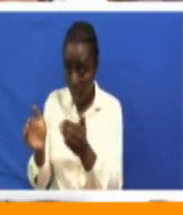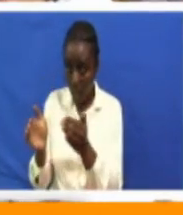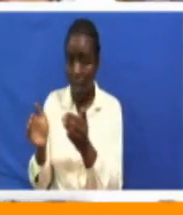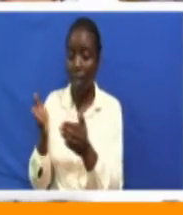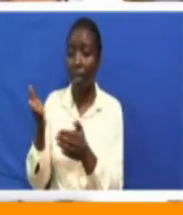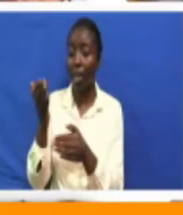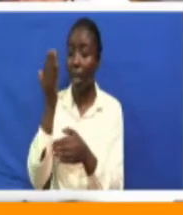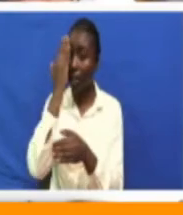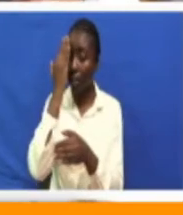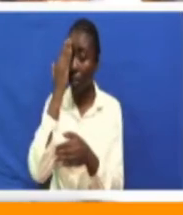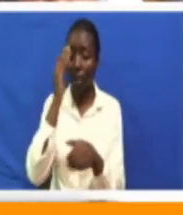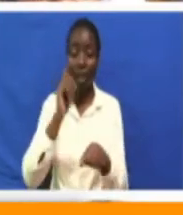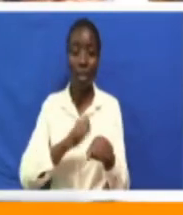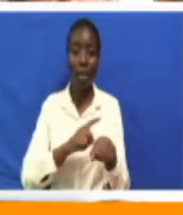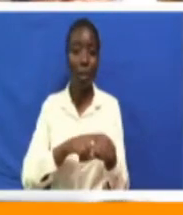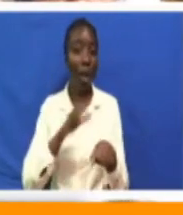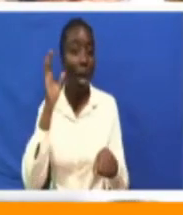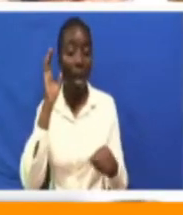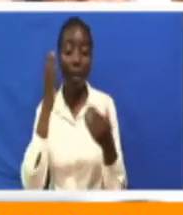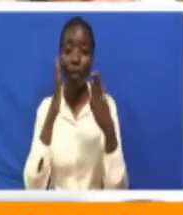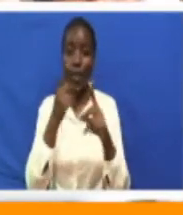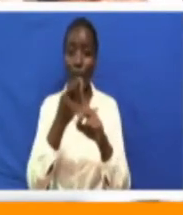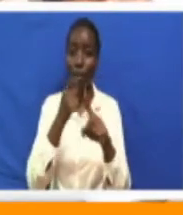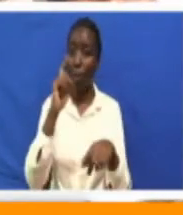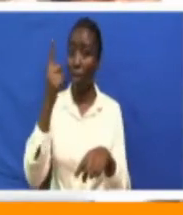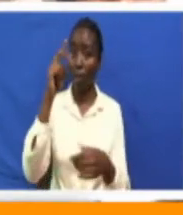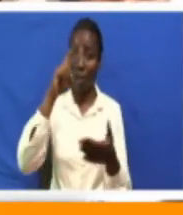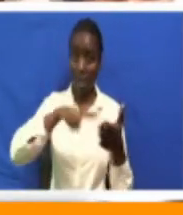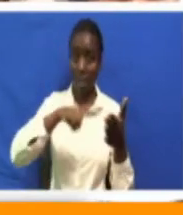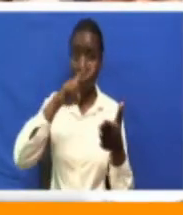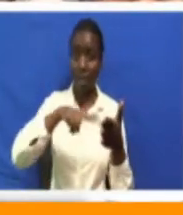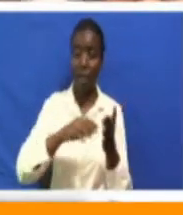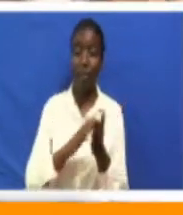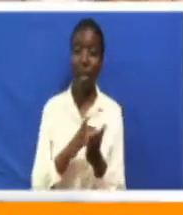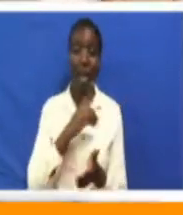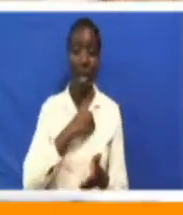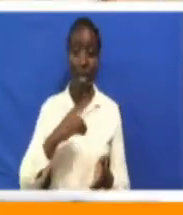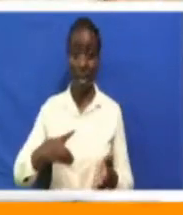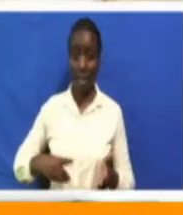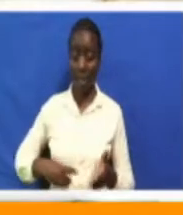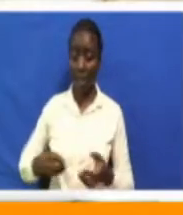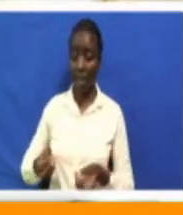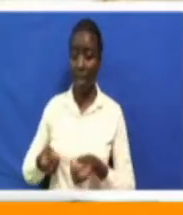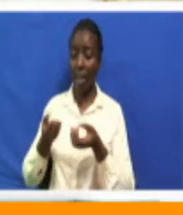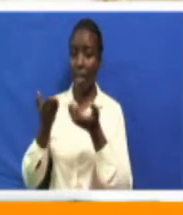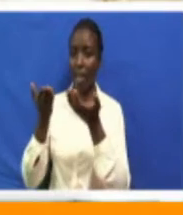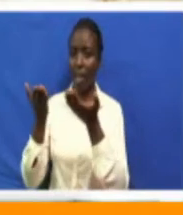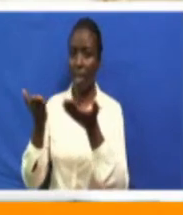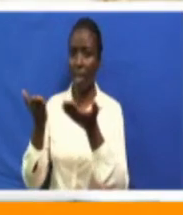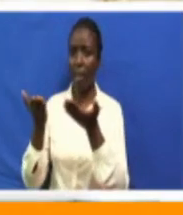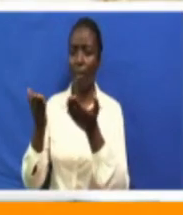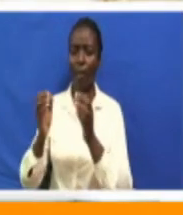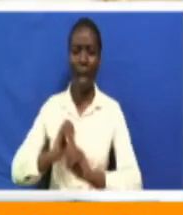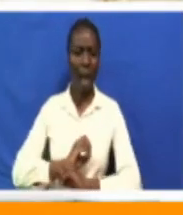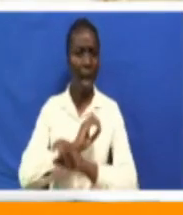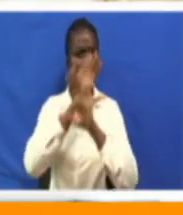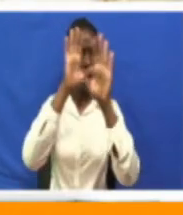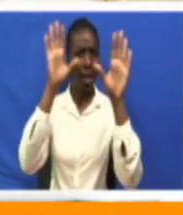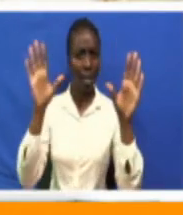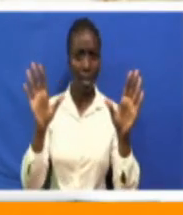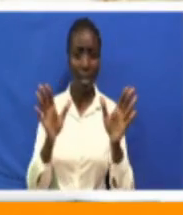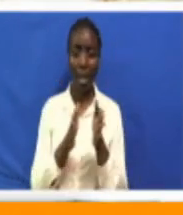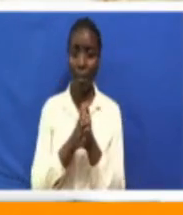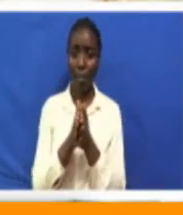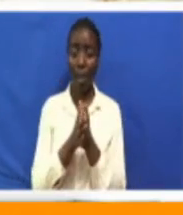in the first reading he gave the distinct impression that